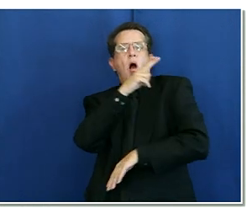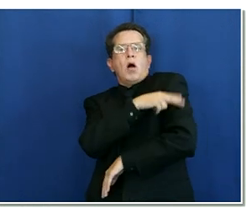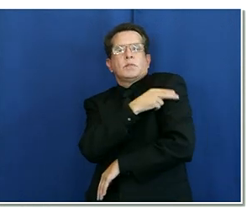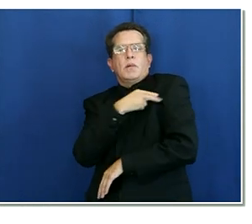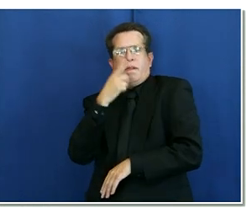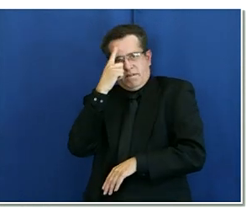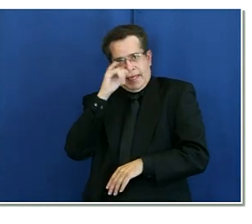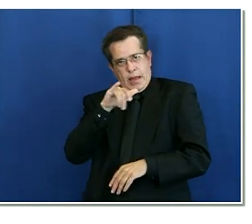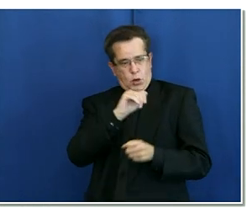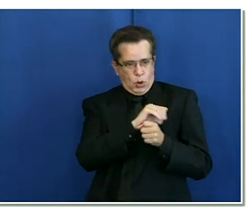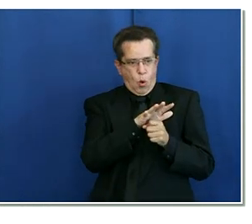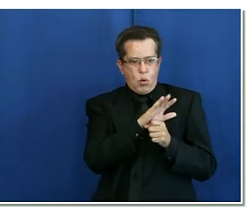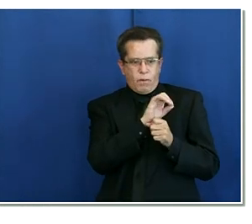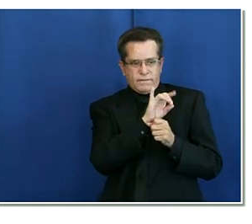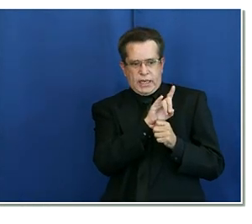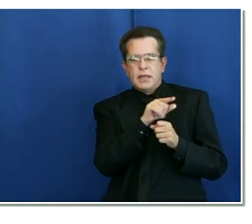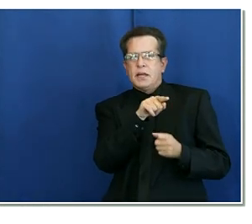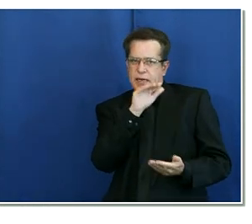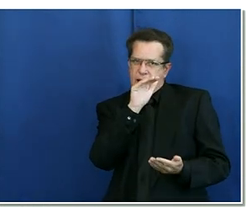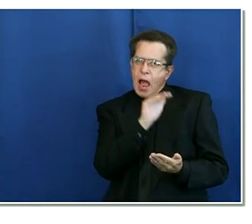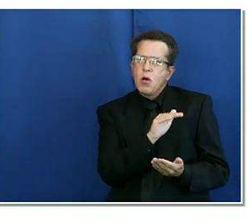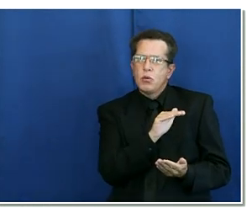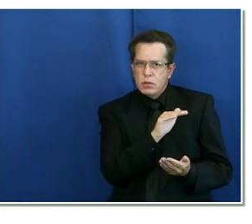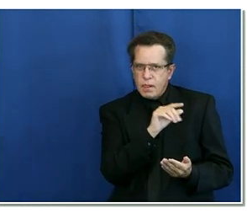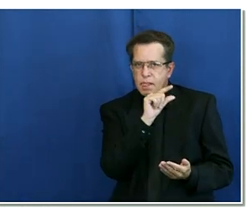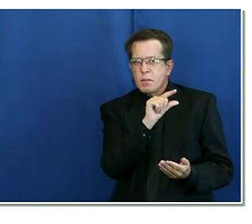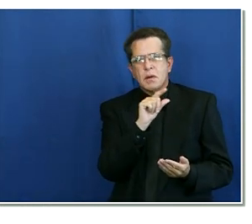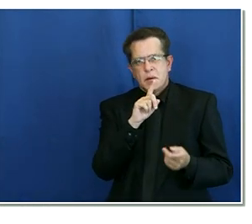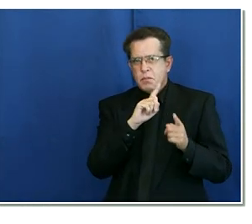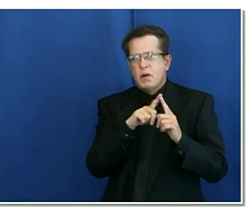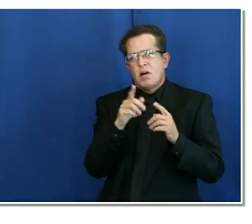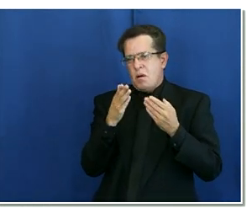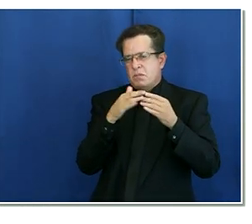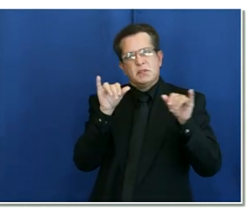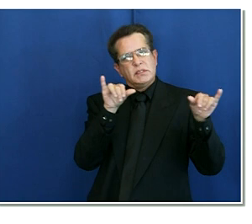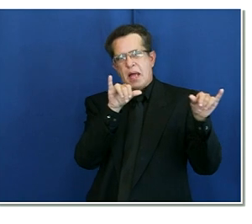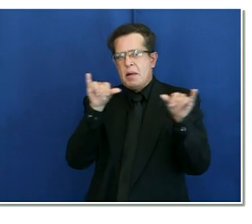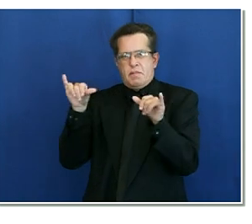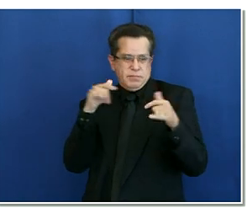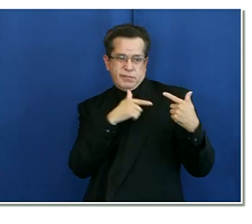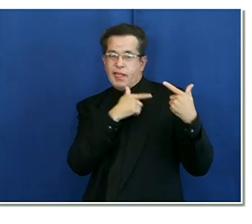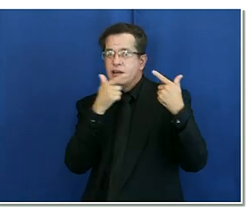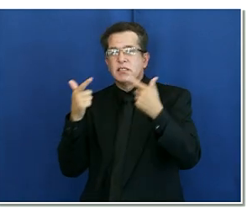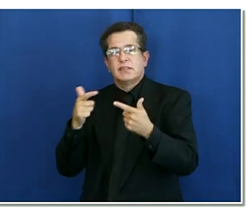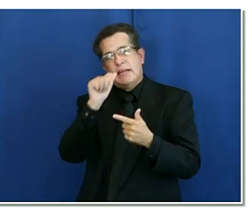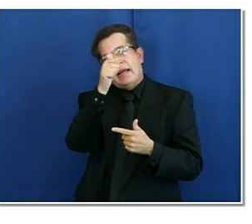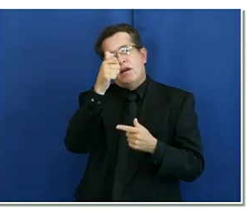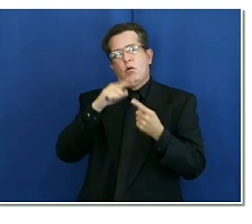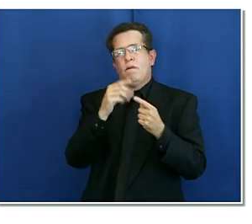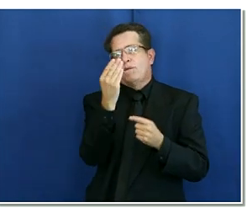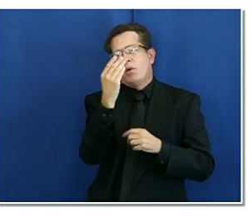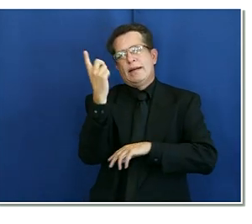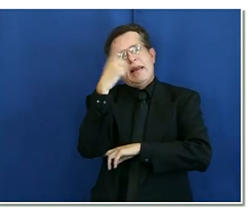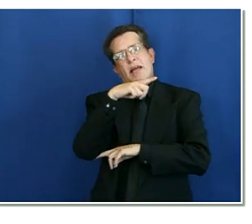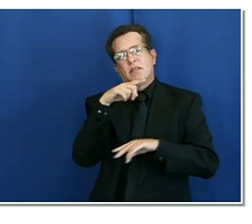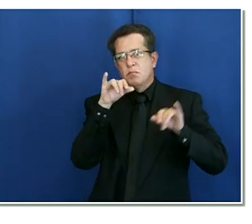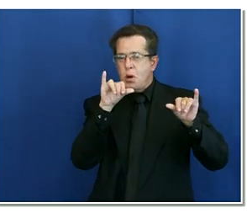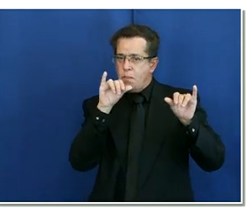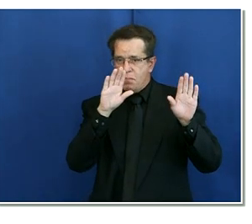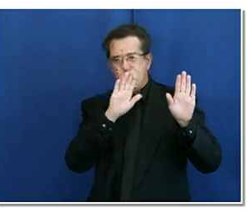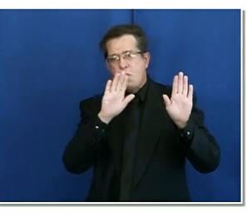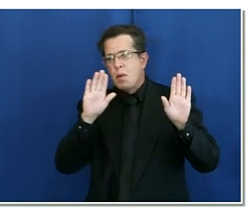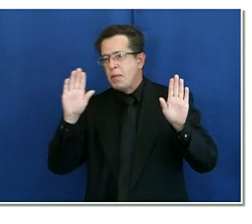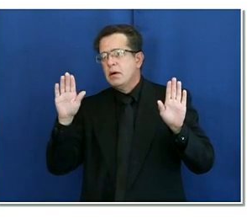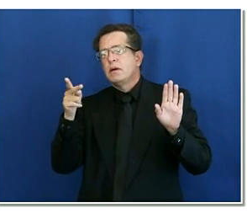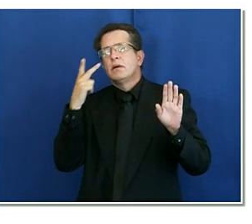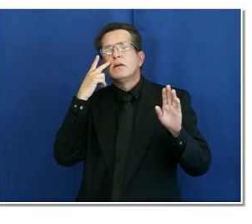hospitalizations, COVID, down just a little bit, but right in line more or less with where we've been for the last 10 to 14 days. Total hospital census,